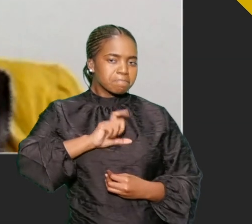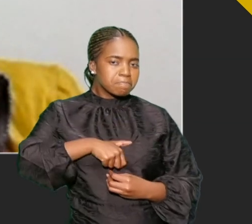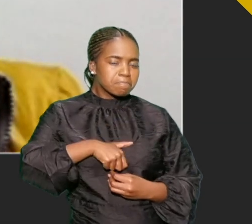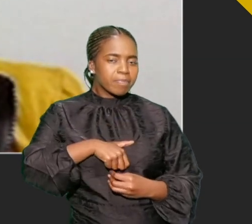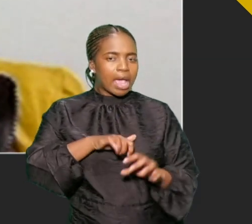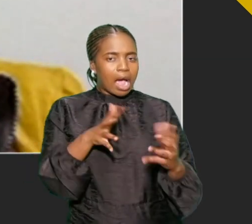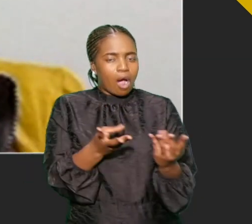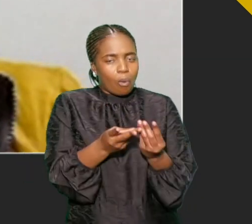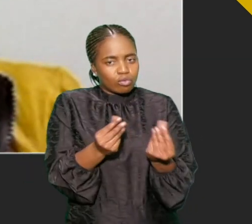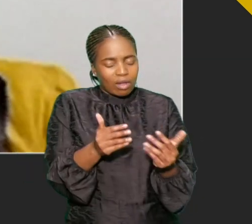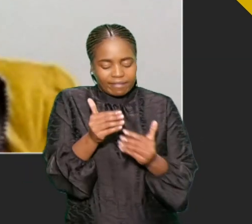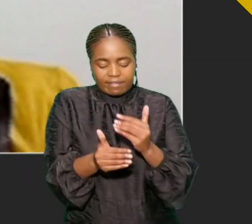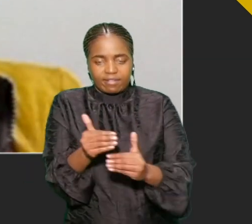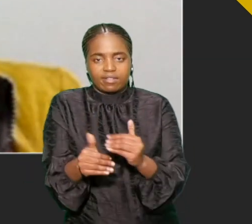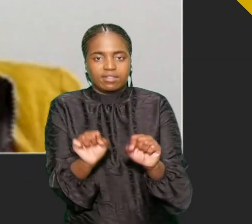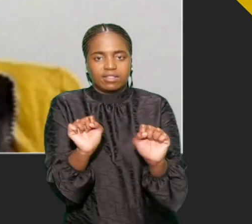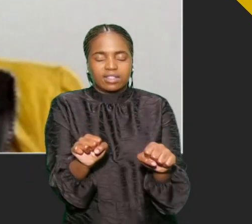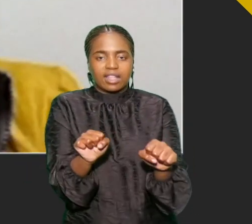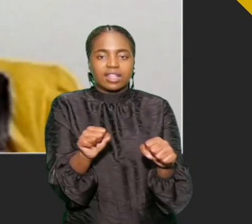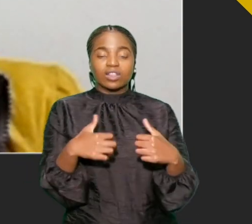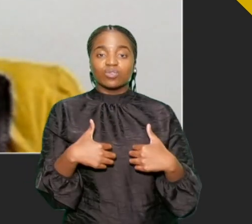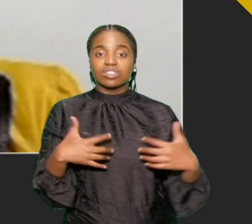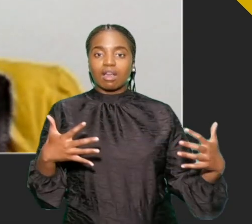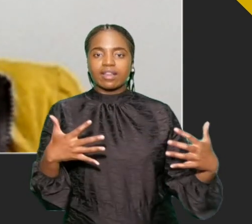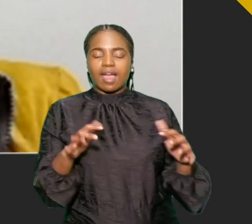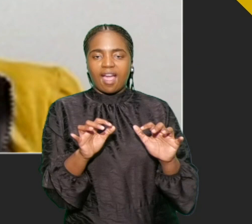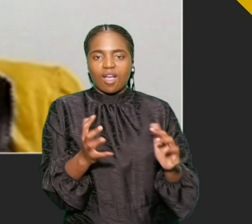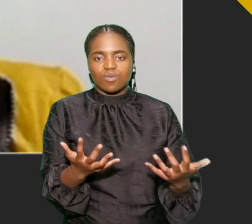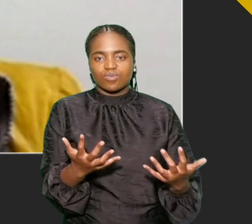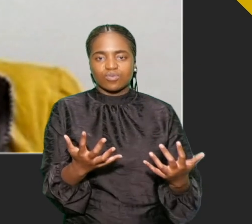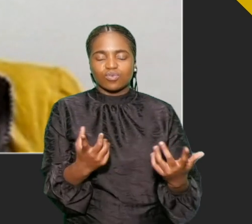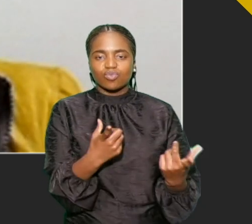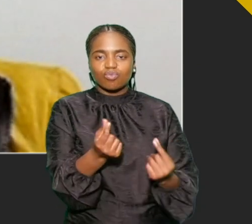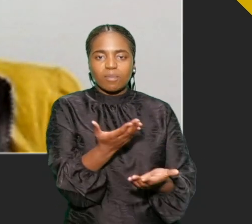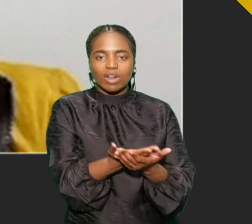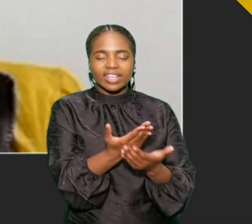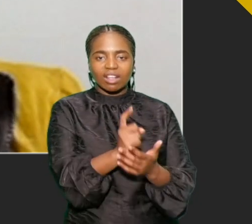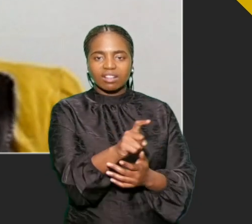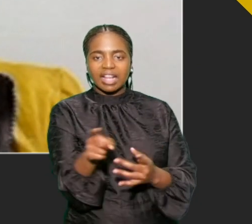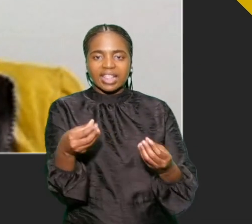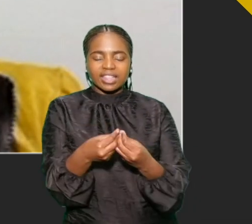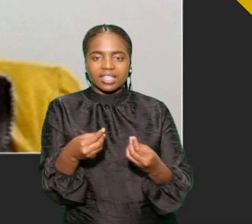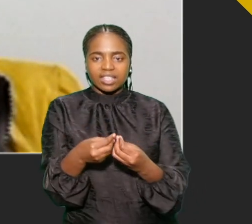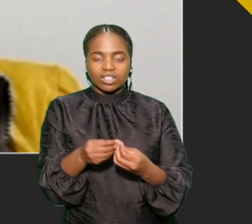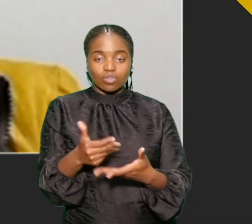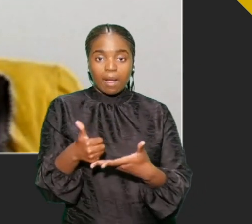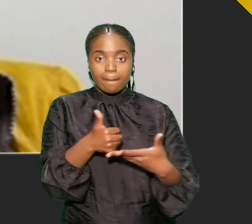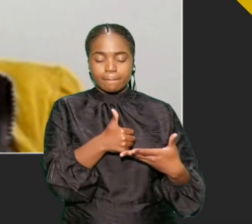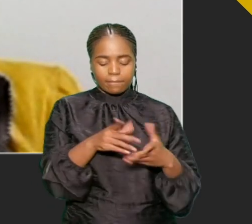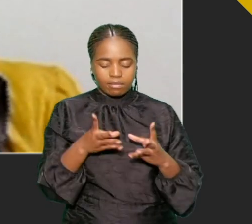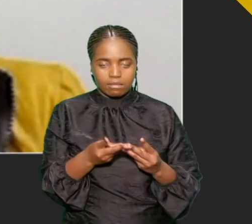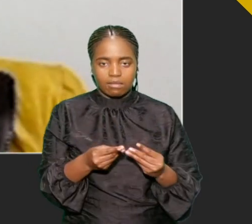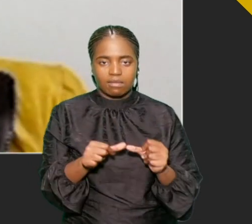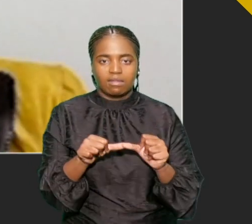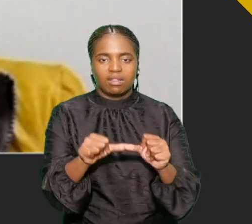emotions. Then you start exploring how to then do practical things to help you move on